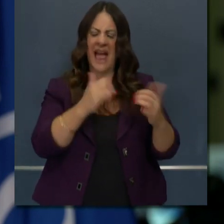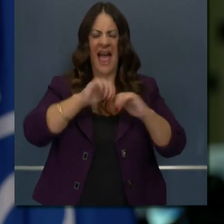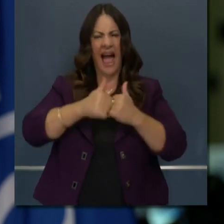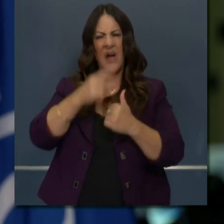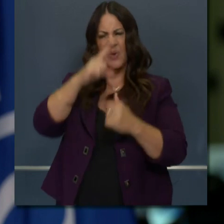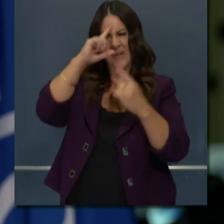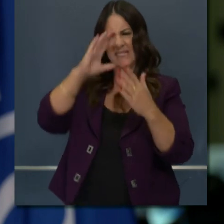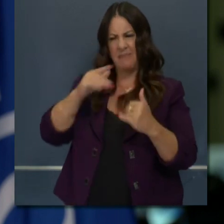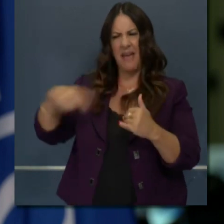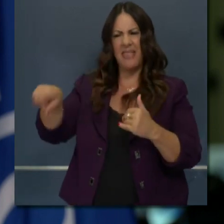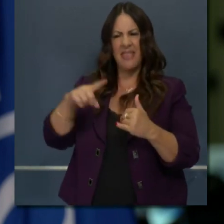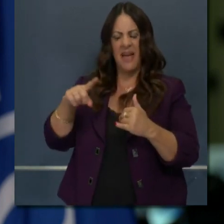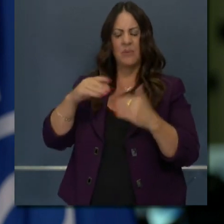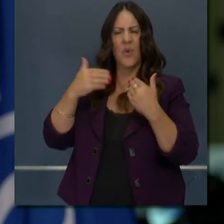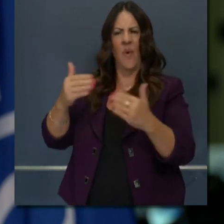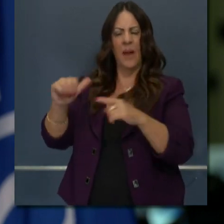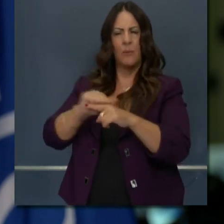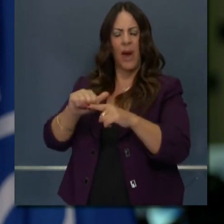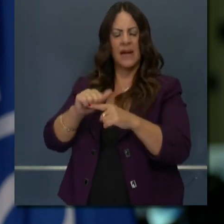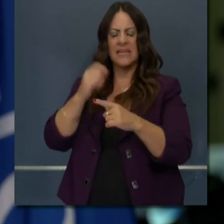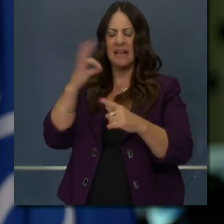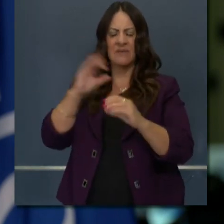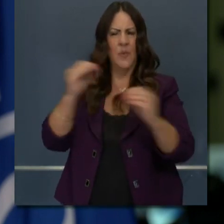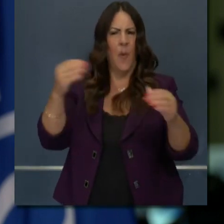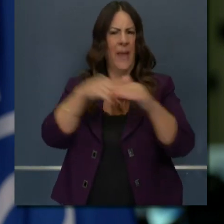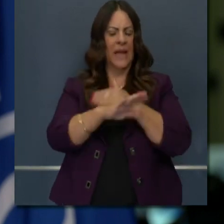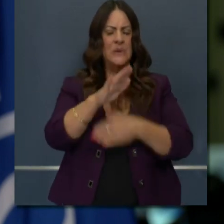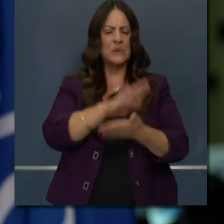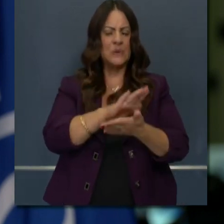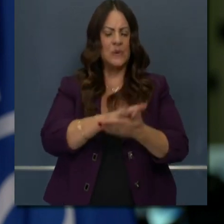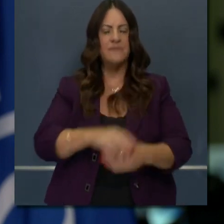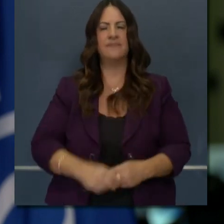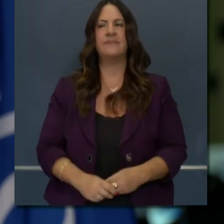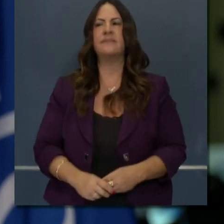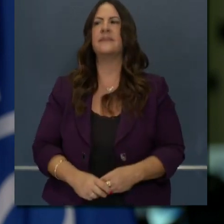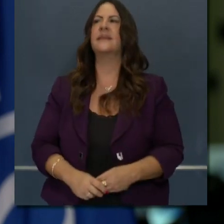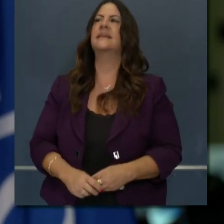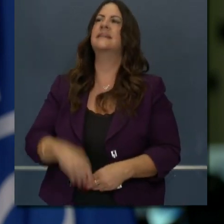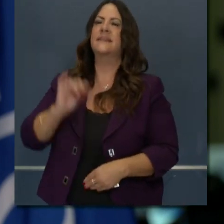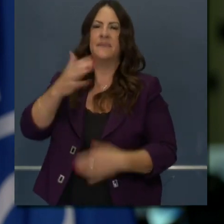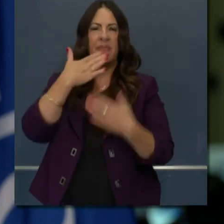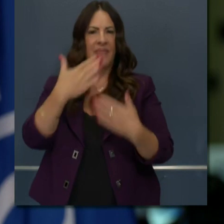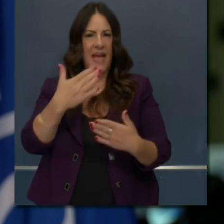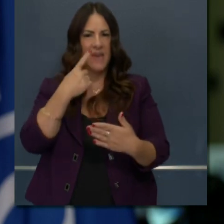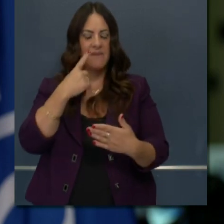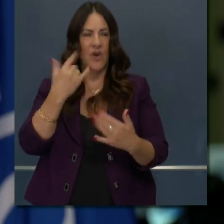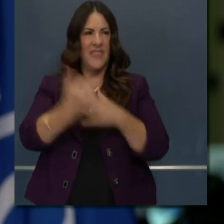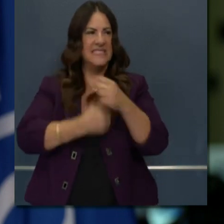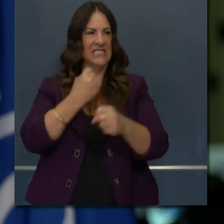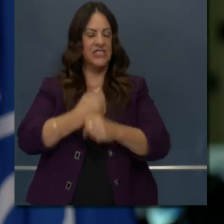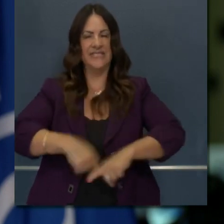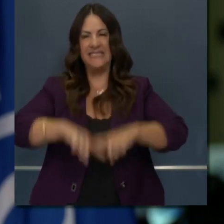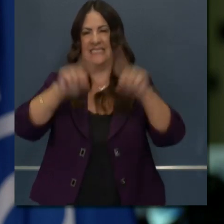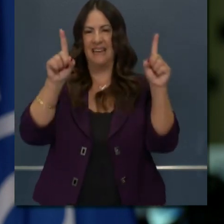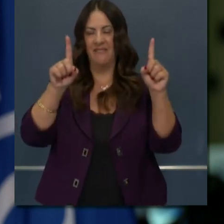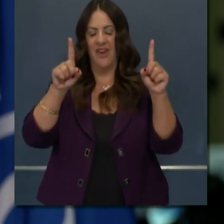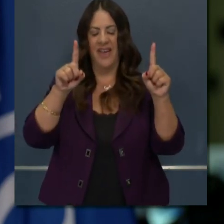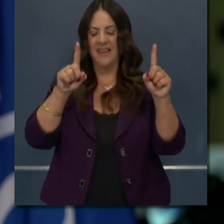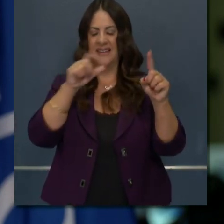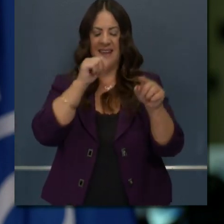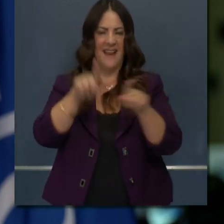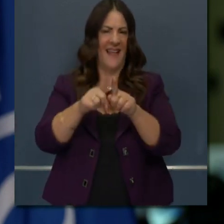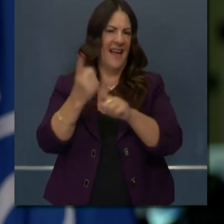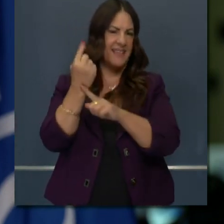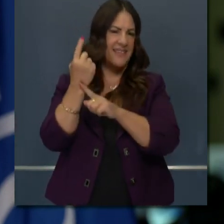course of the morning? Thank you for the question. The question was about how the Shakeout is working with this year. Obviously, things are different for us. We